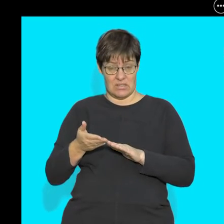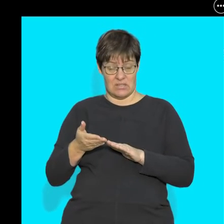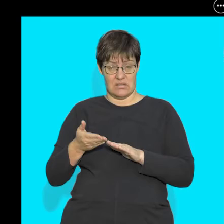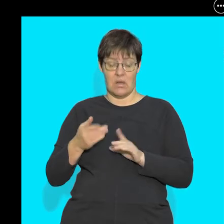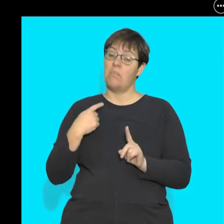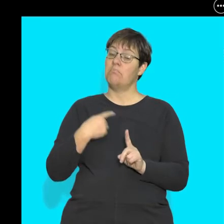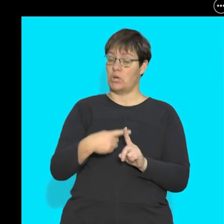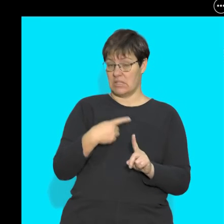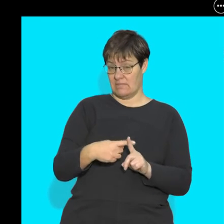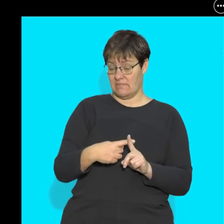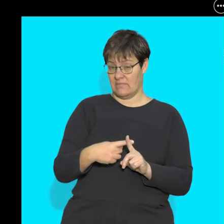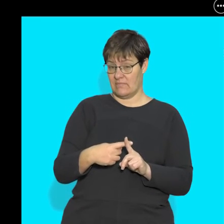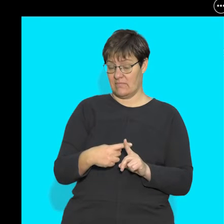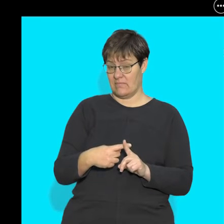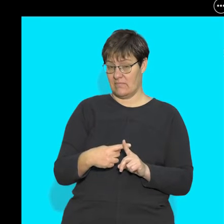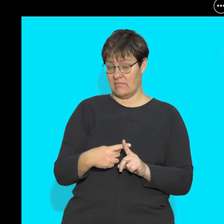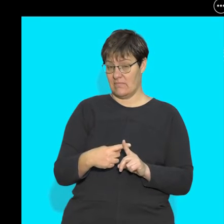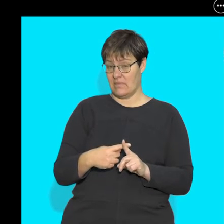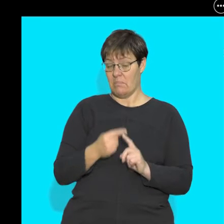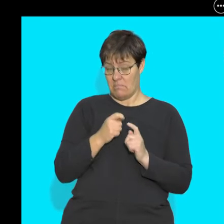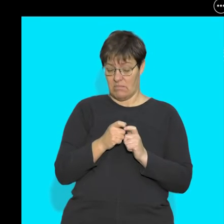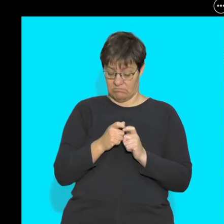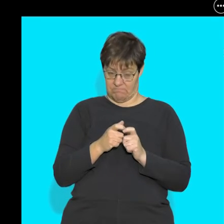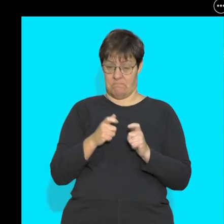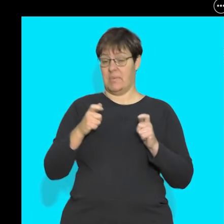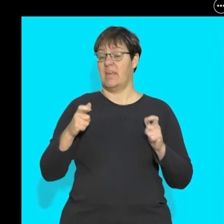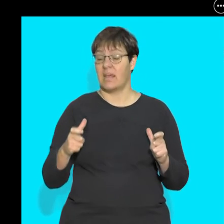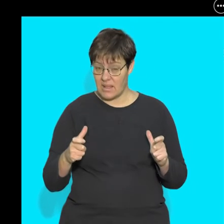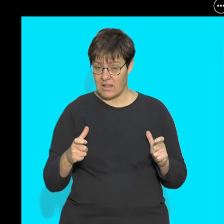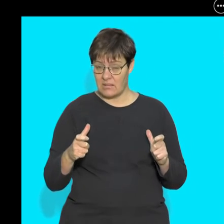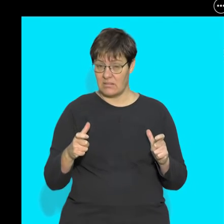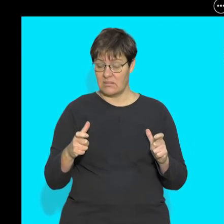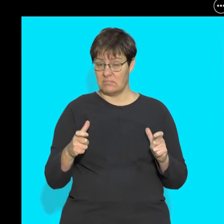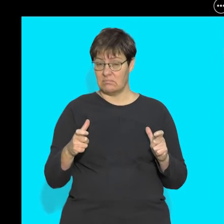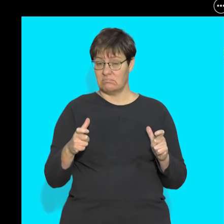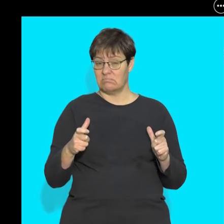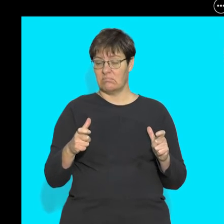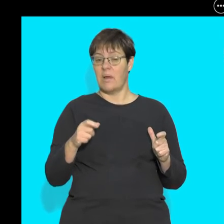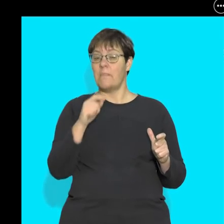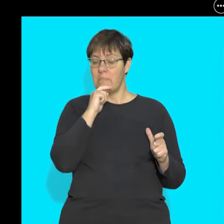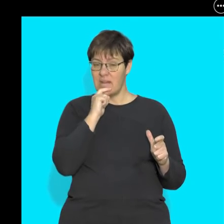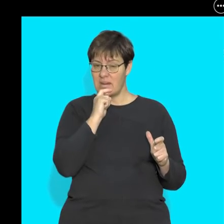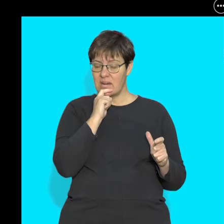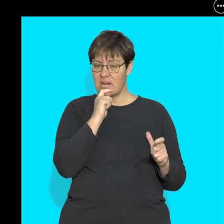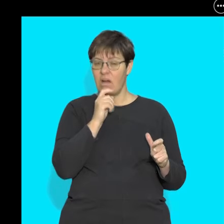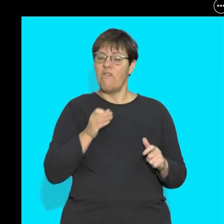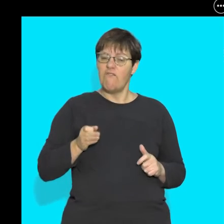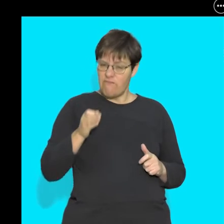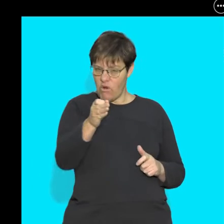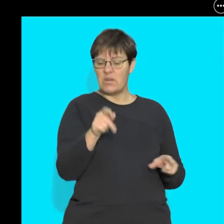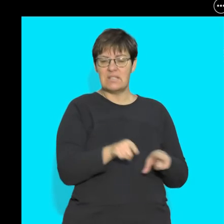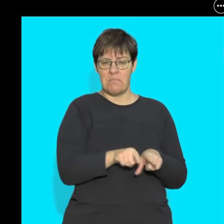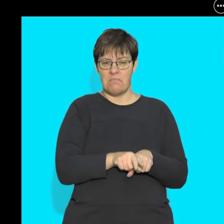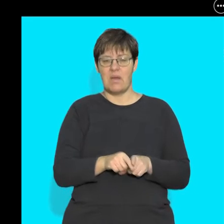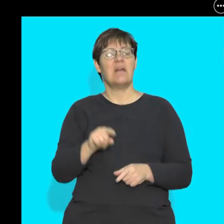is positive. The acceleration got bigger, so that means the acceleration must also be forward. That's